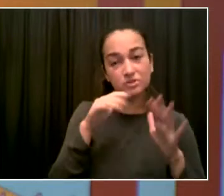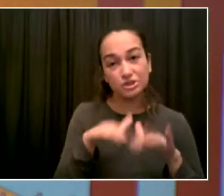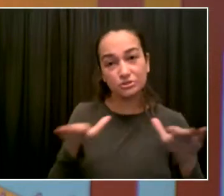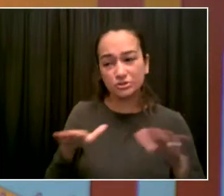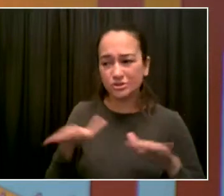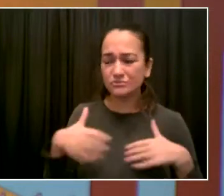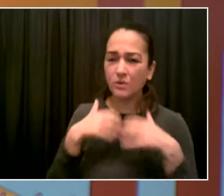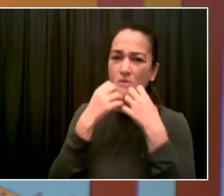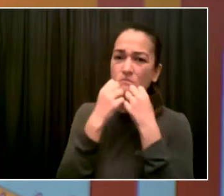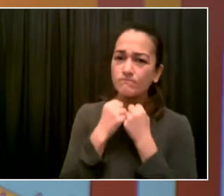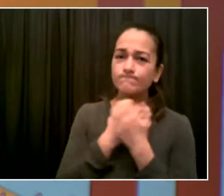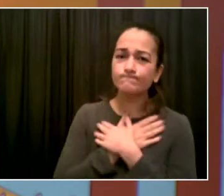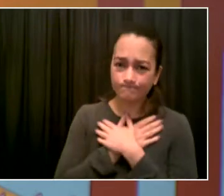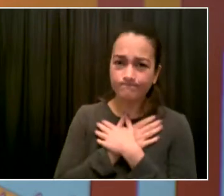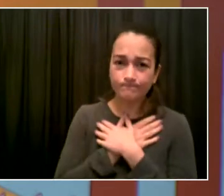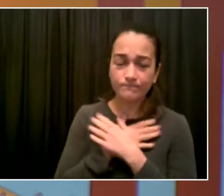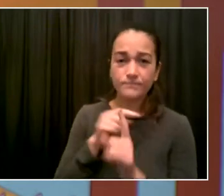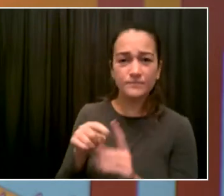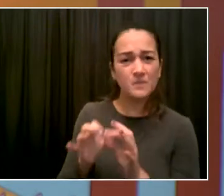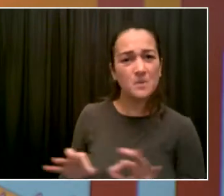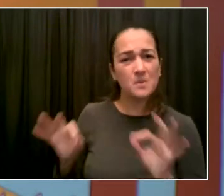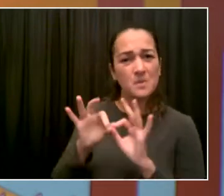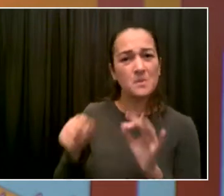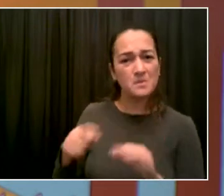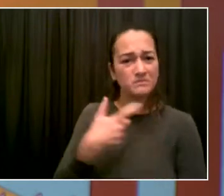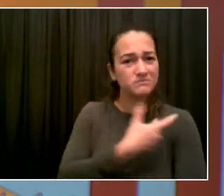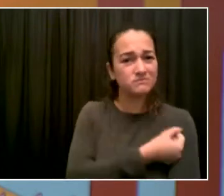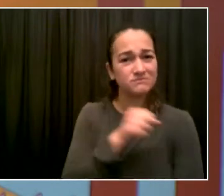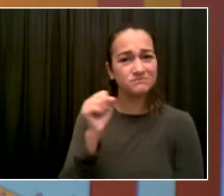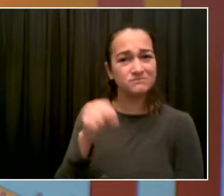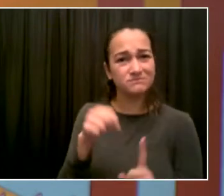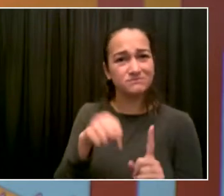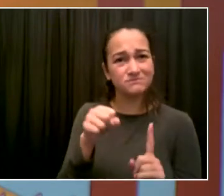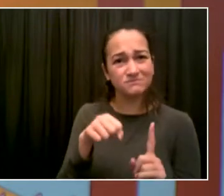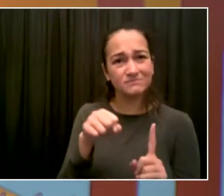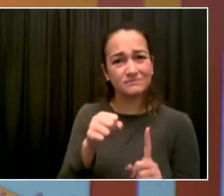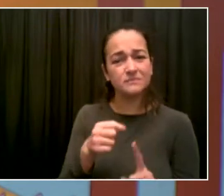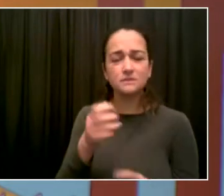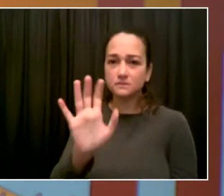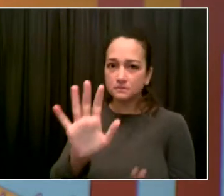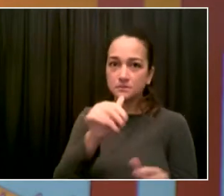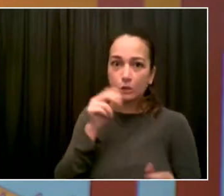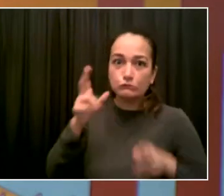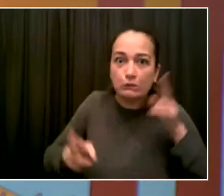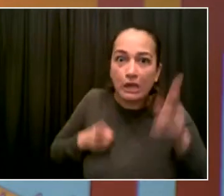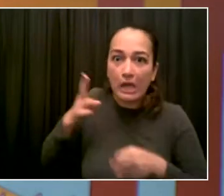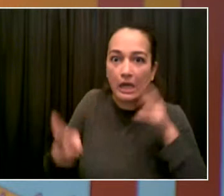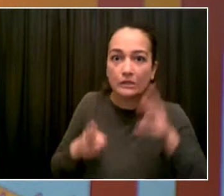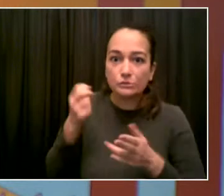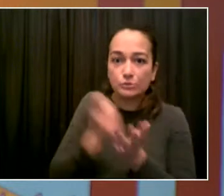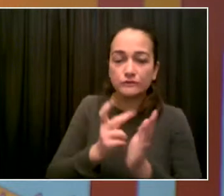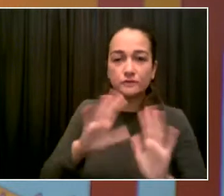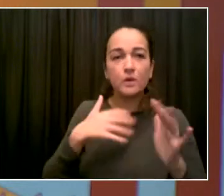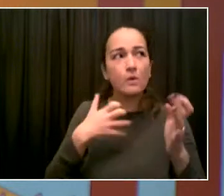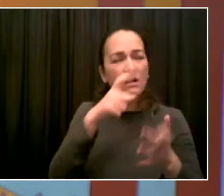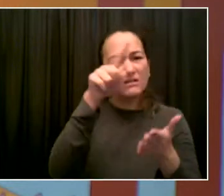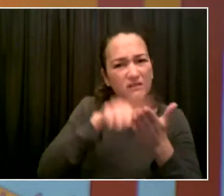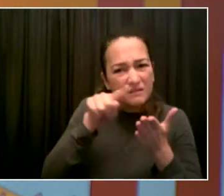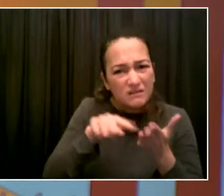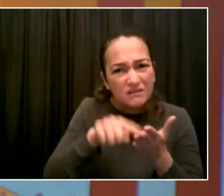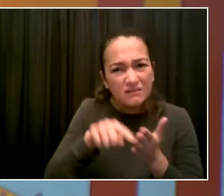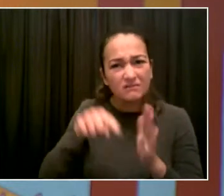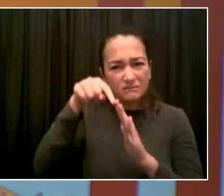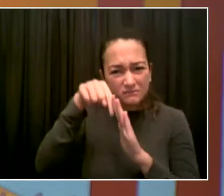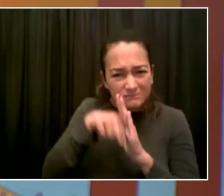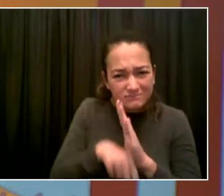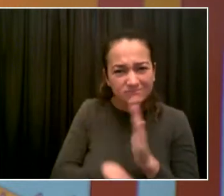needs to be thorough. But what we're saying is throw everything you got at it because we need these shots now. And I do think